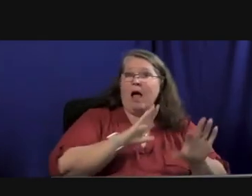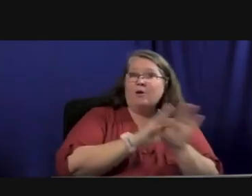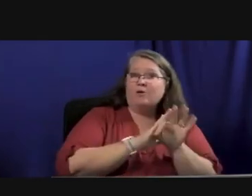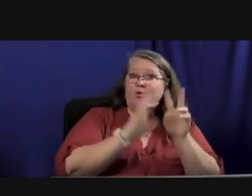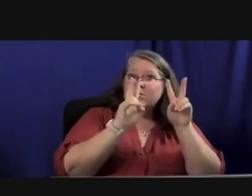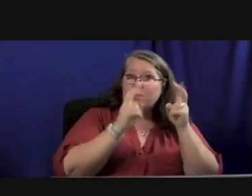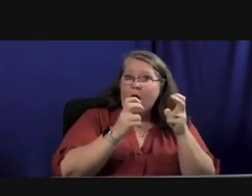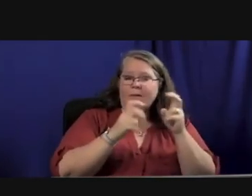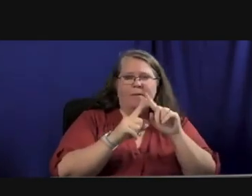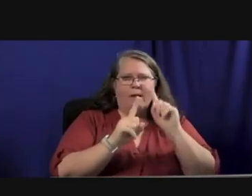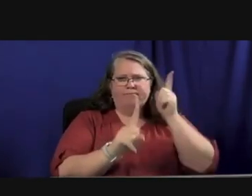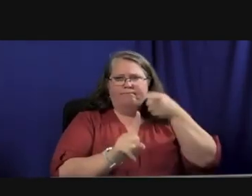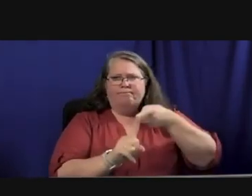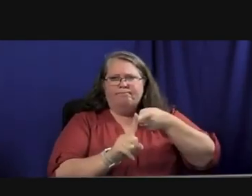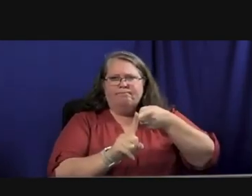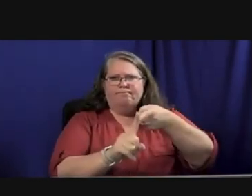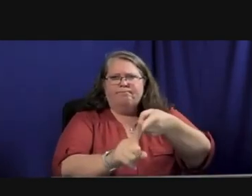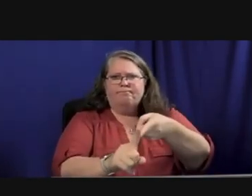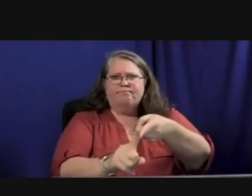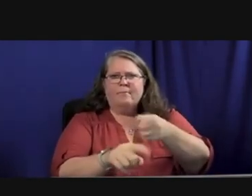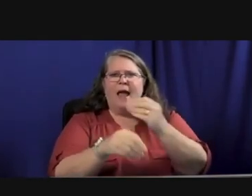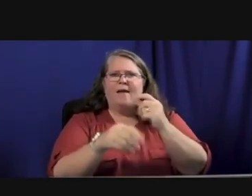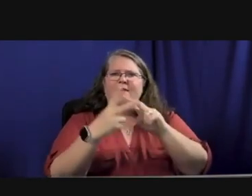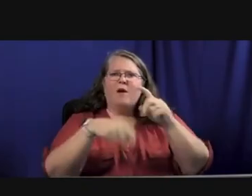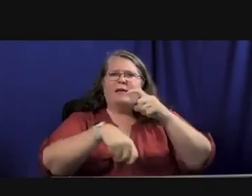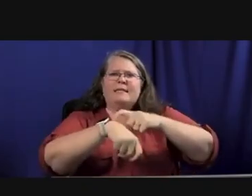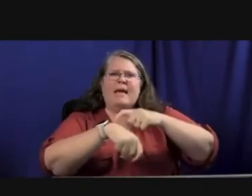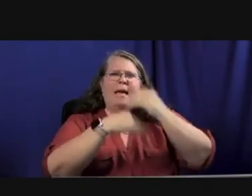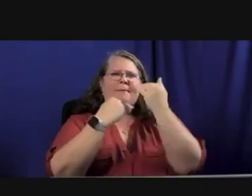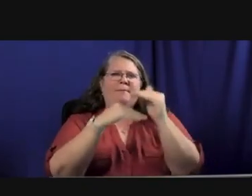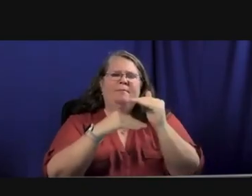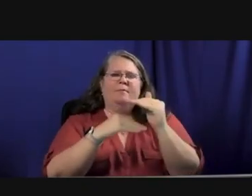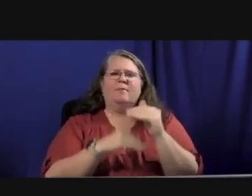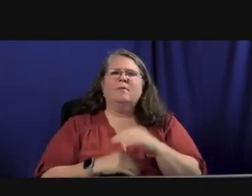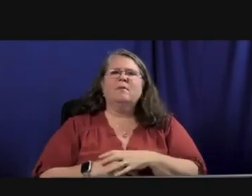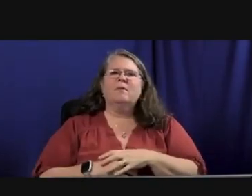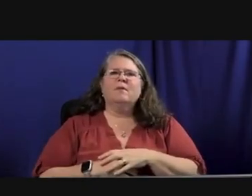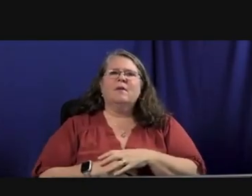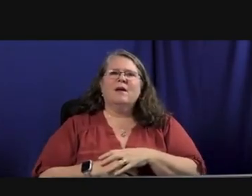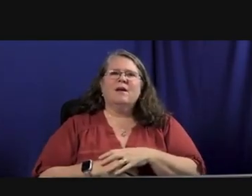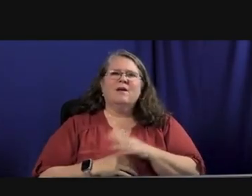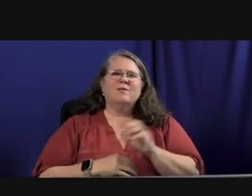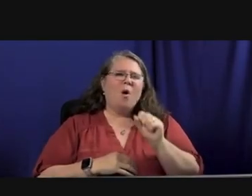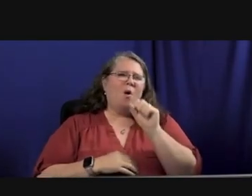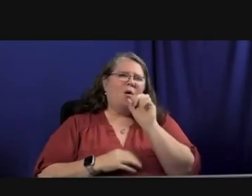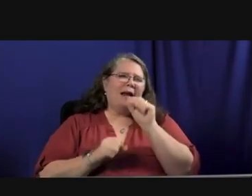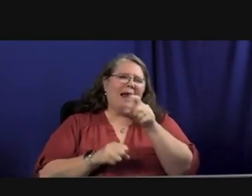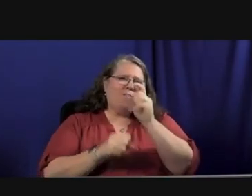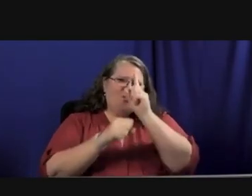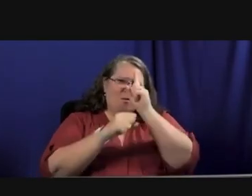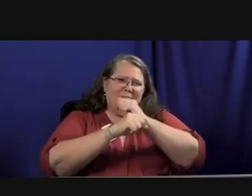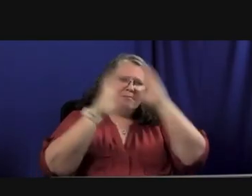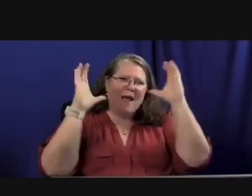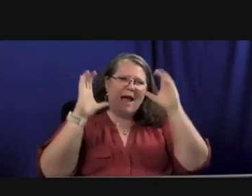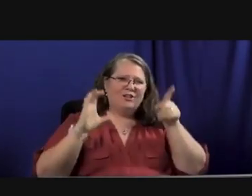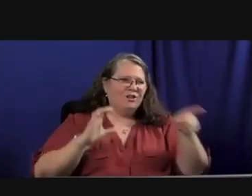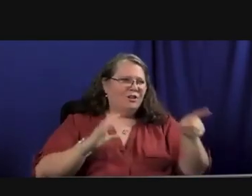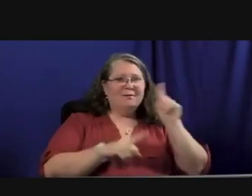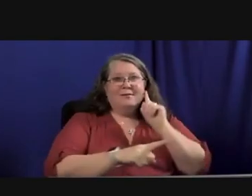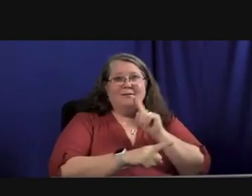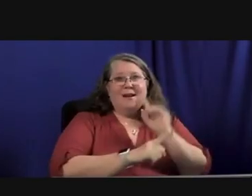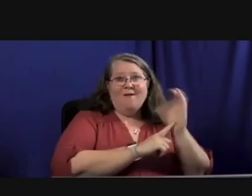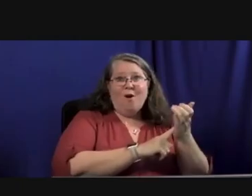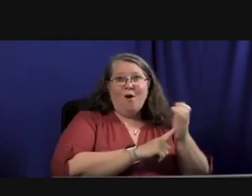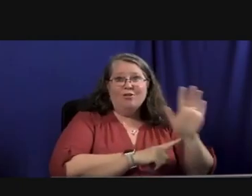topics. Therapist chooses the topic, or maybe the client chooses the topic. But again, this is within a time limit and only sticking